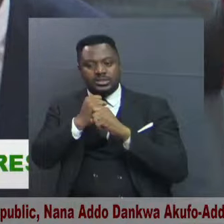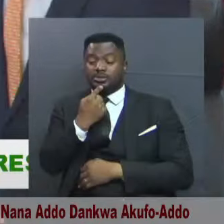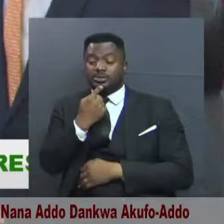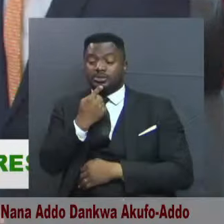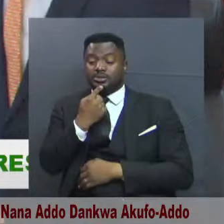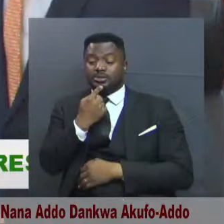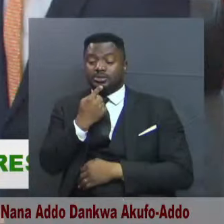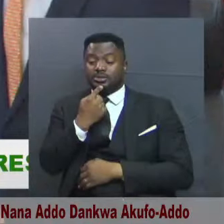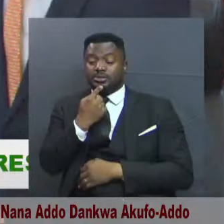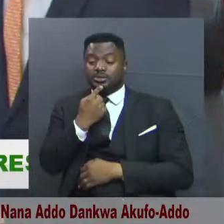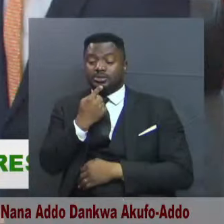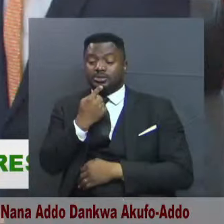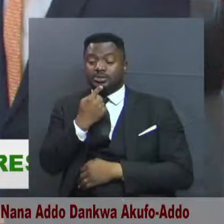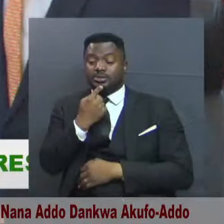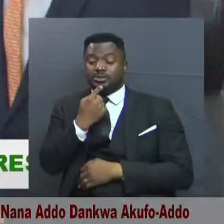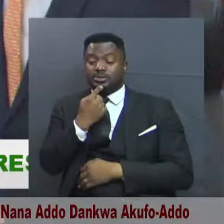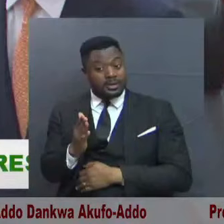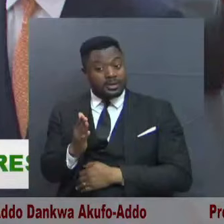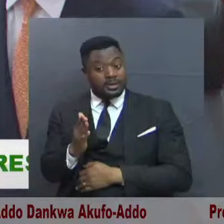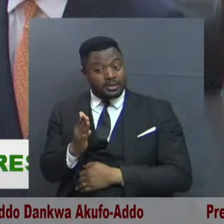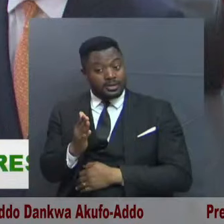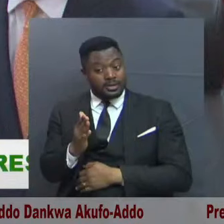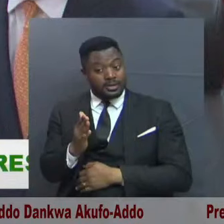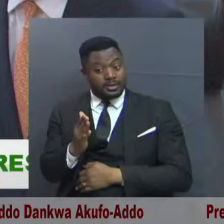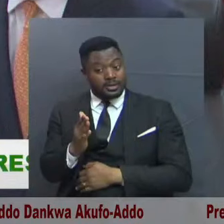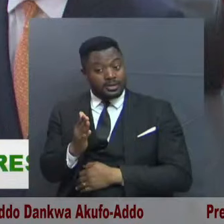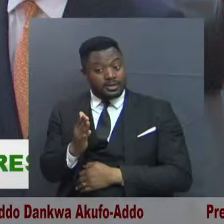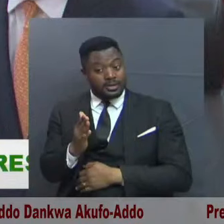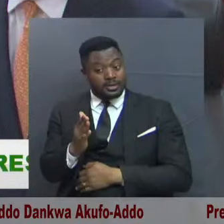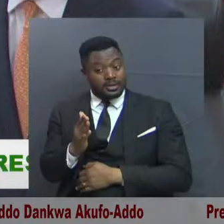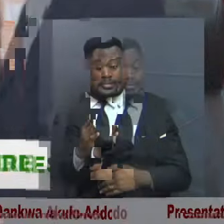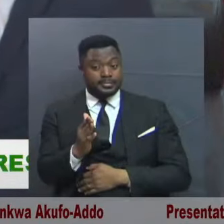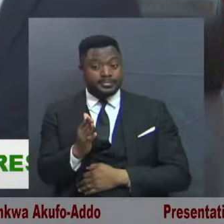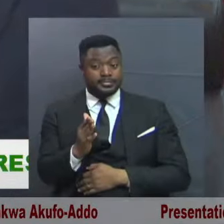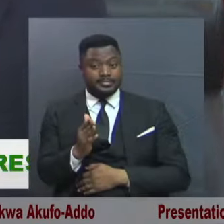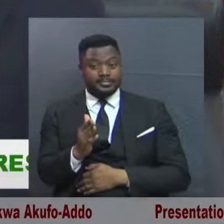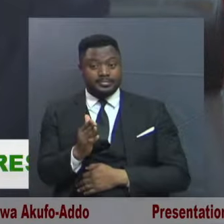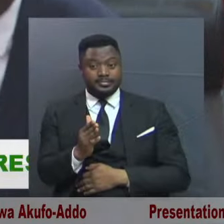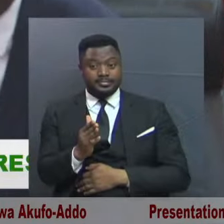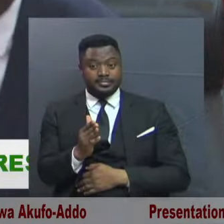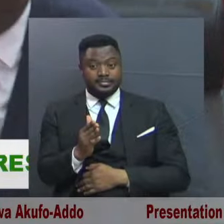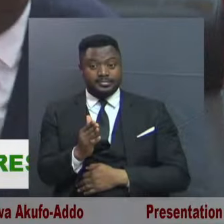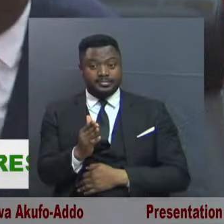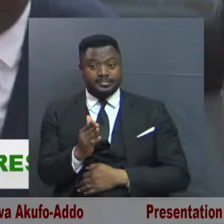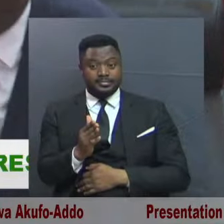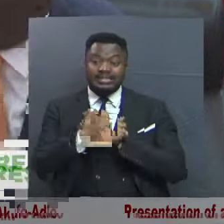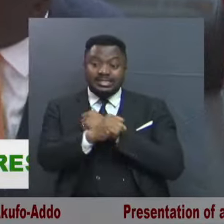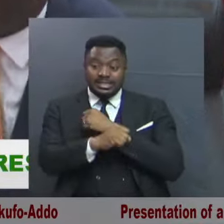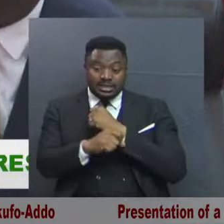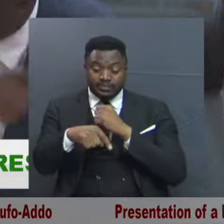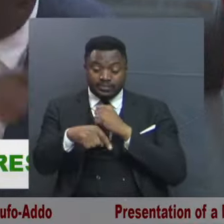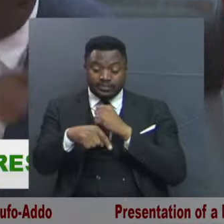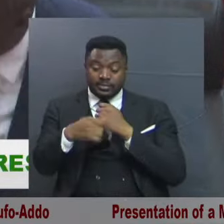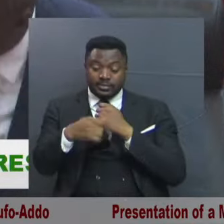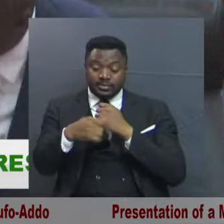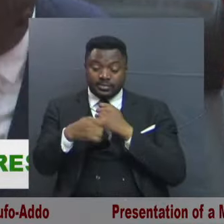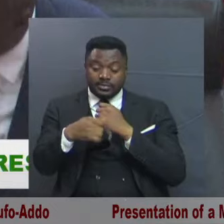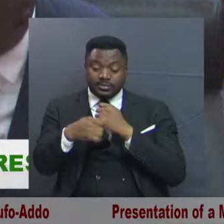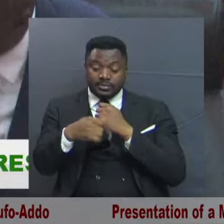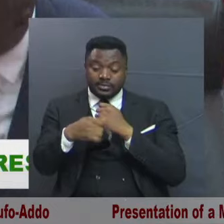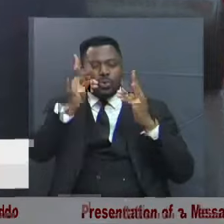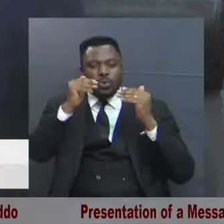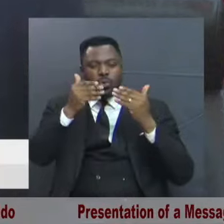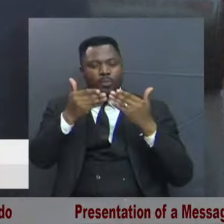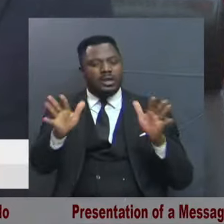disappointment Mr Speaker Mr Speaker the state of our nation is